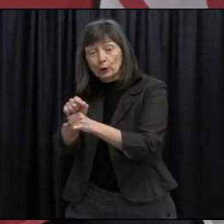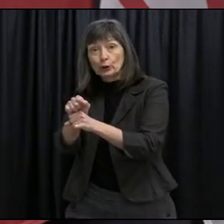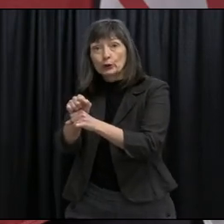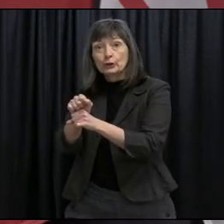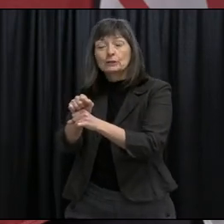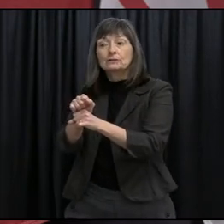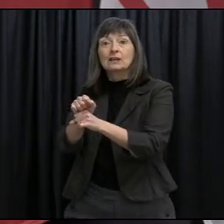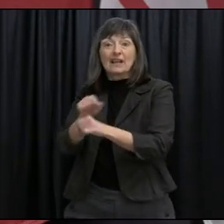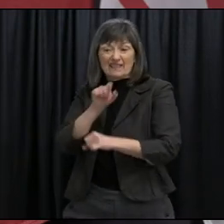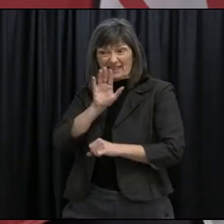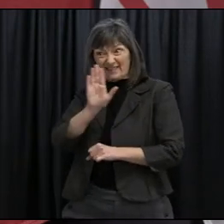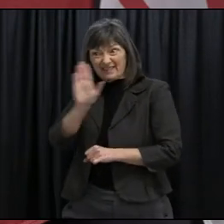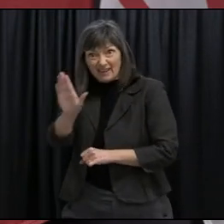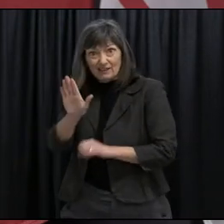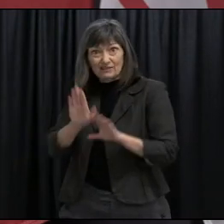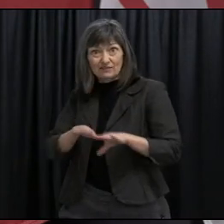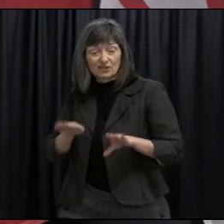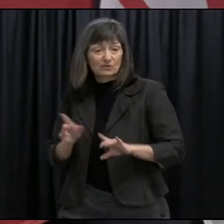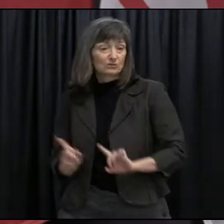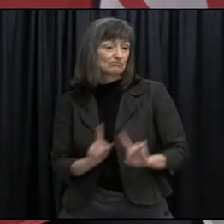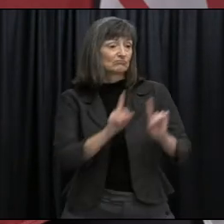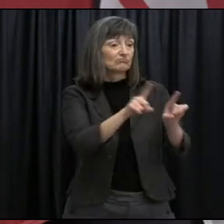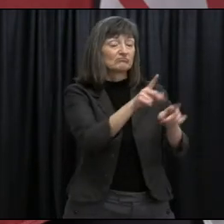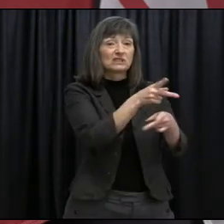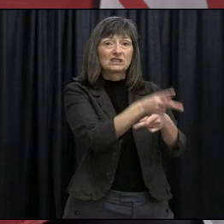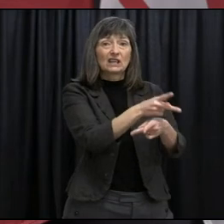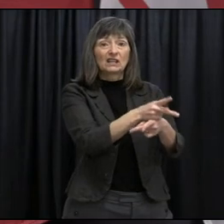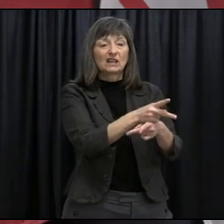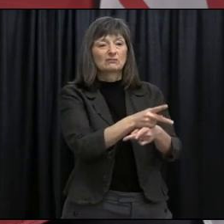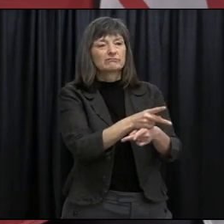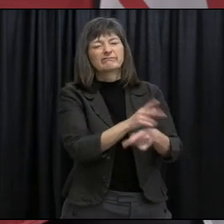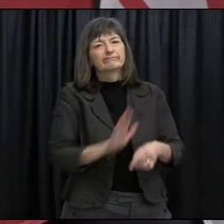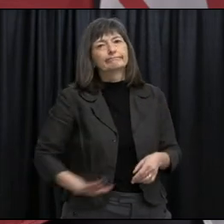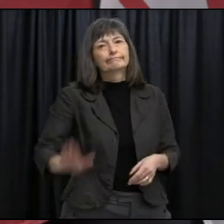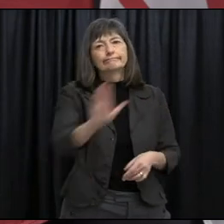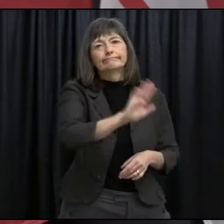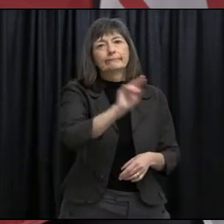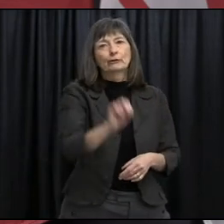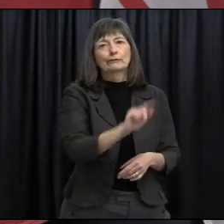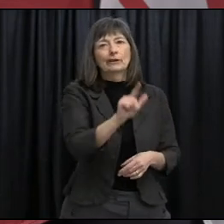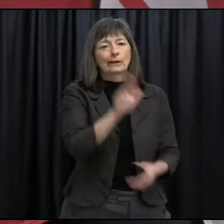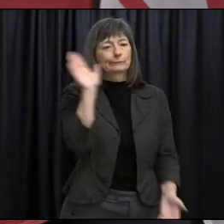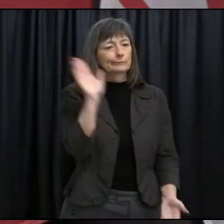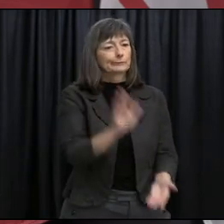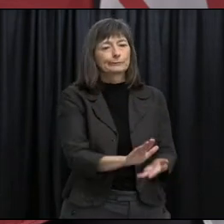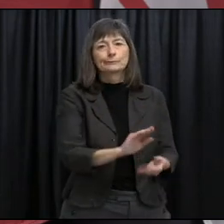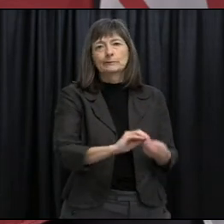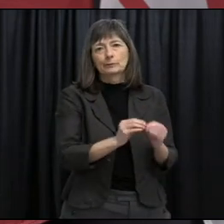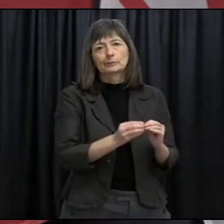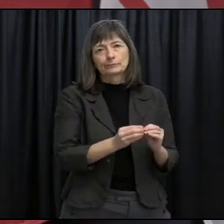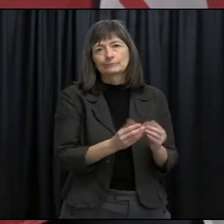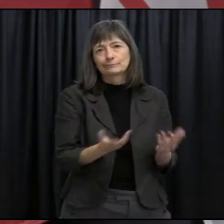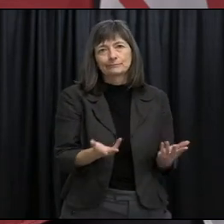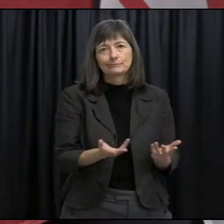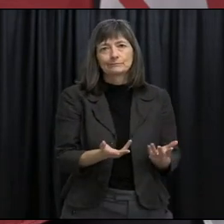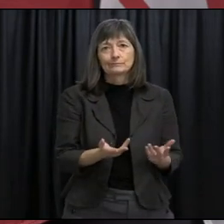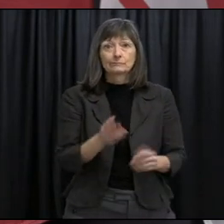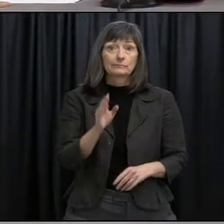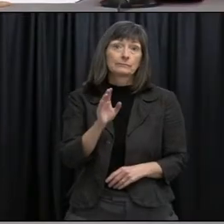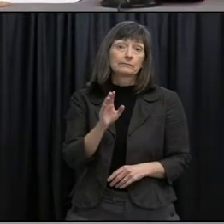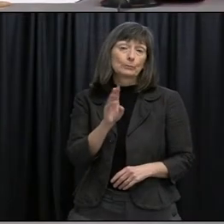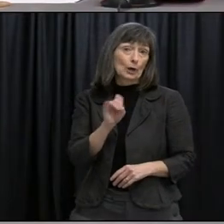report to their workplace, we would anticipate that the numbers across the board would be significantly lower. Brian, can you